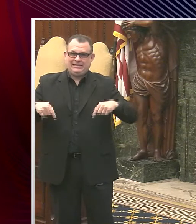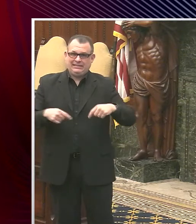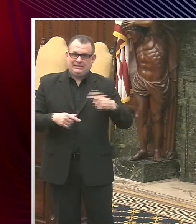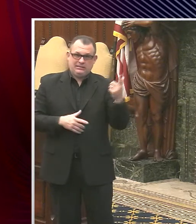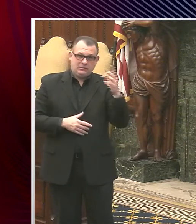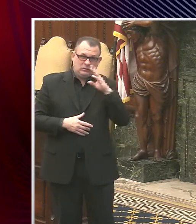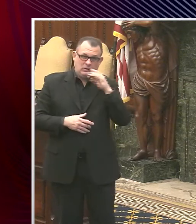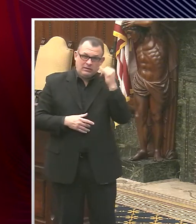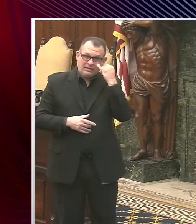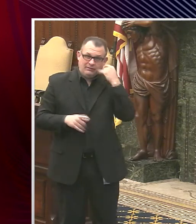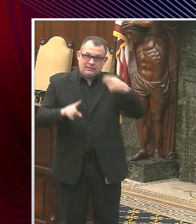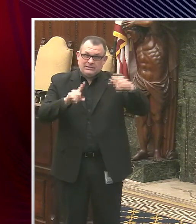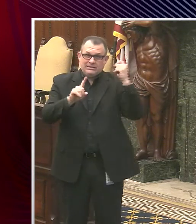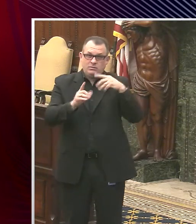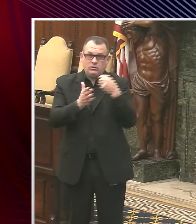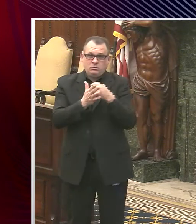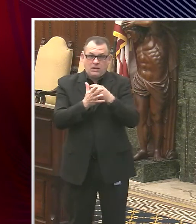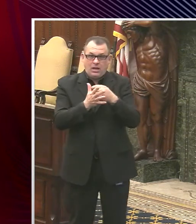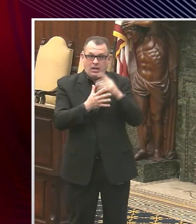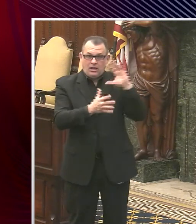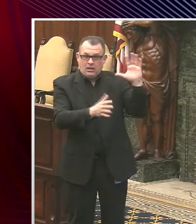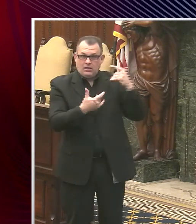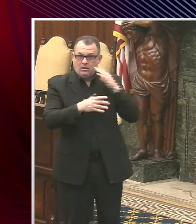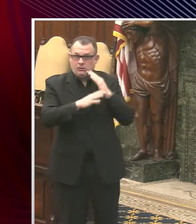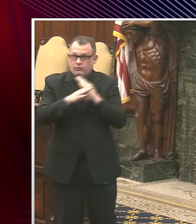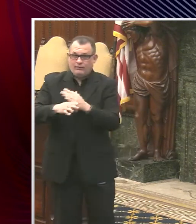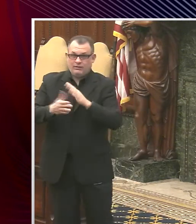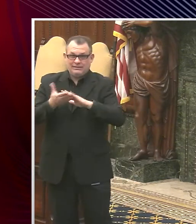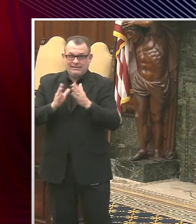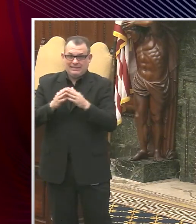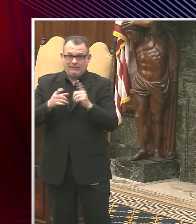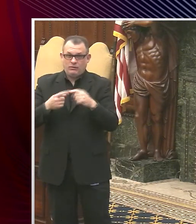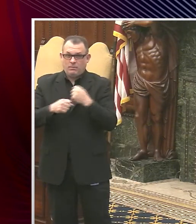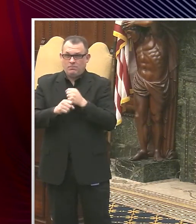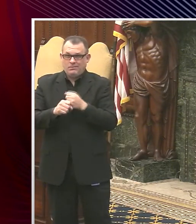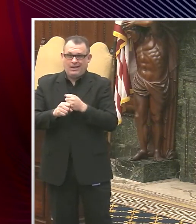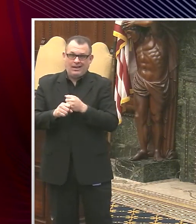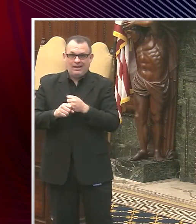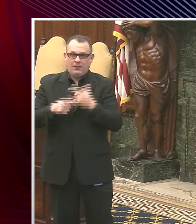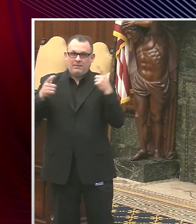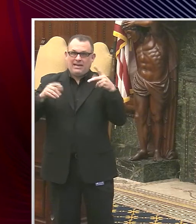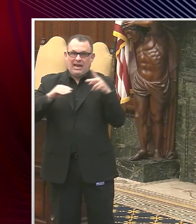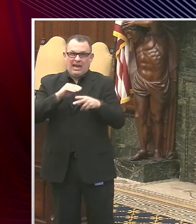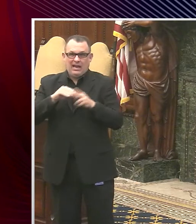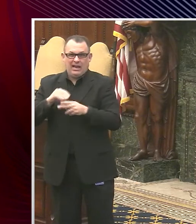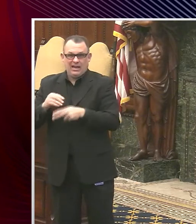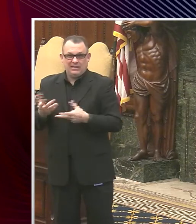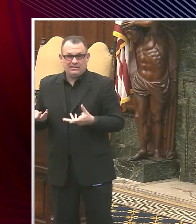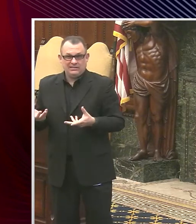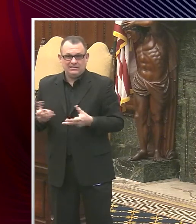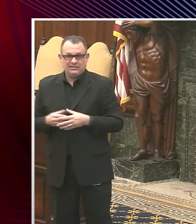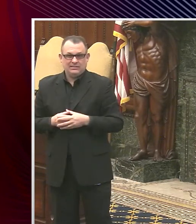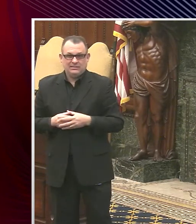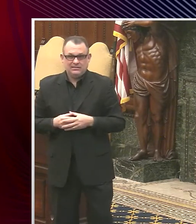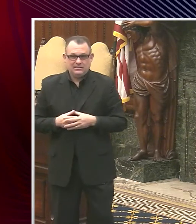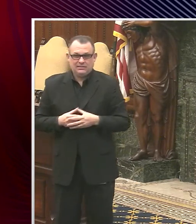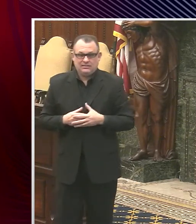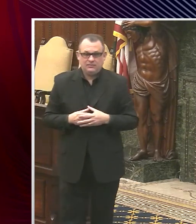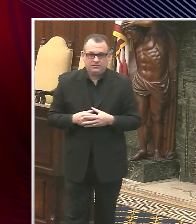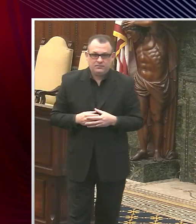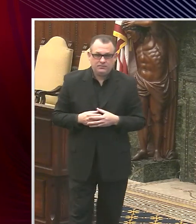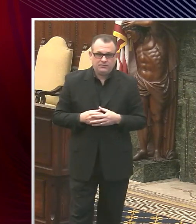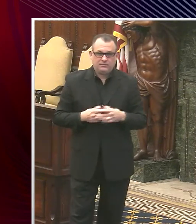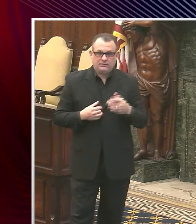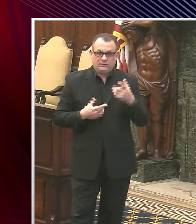the stimulus money will prevent the city from having to make cuts? Like, should we still expect to see a painful and slimmed down